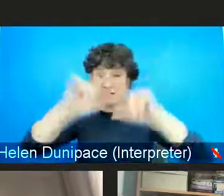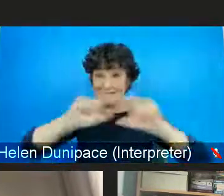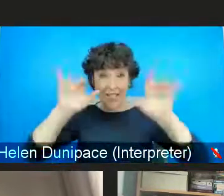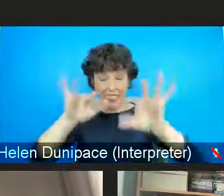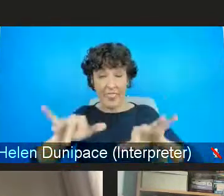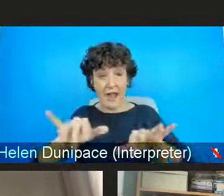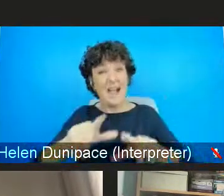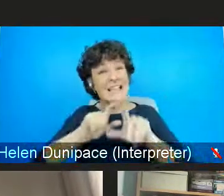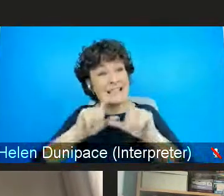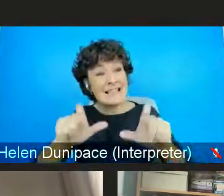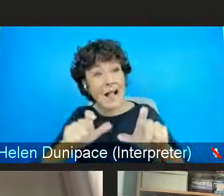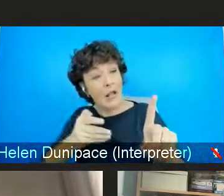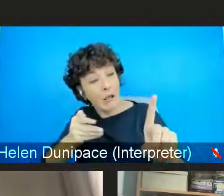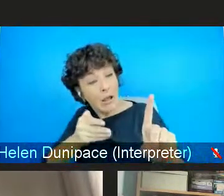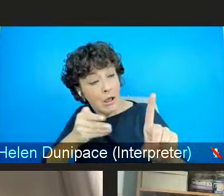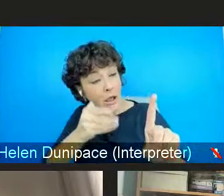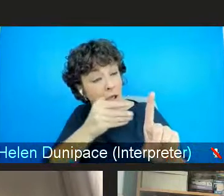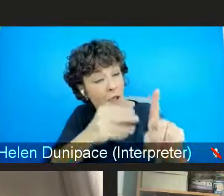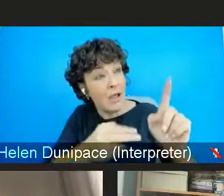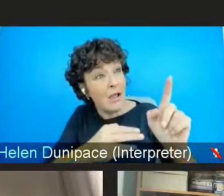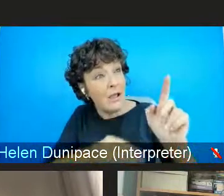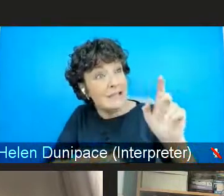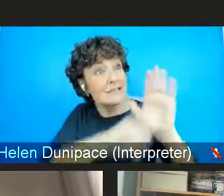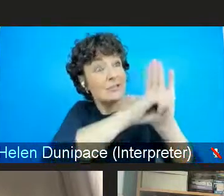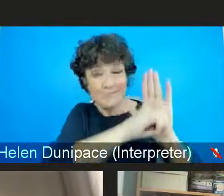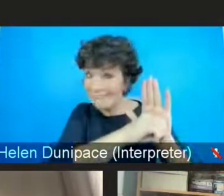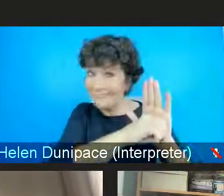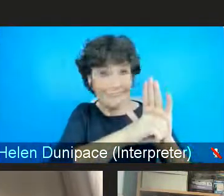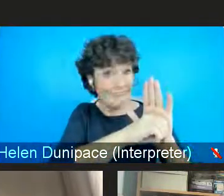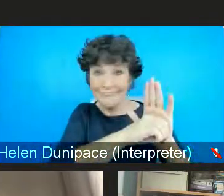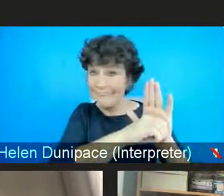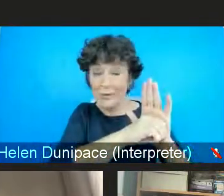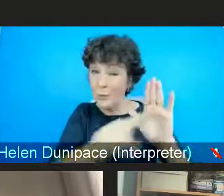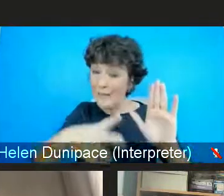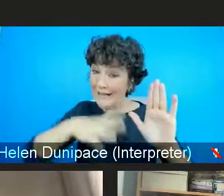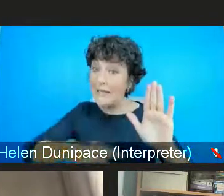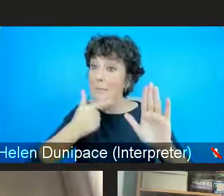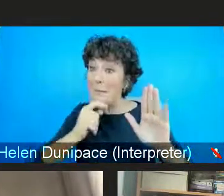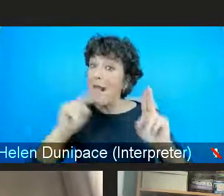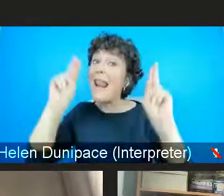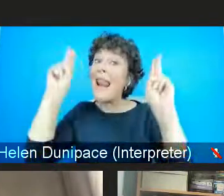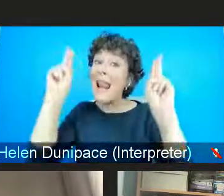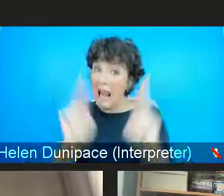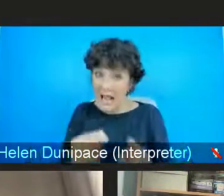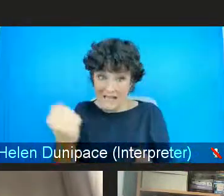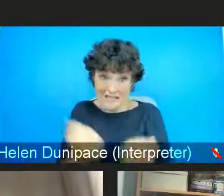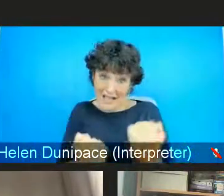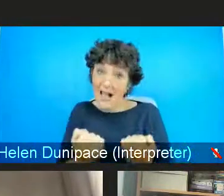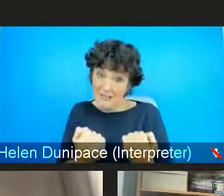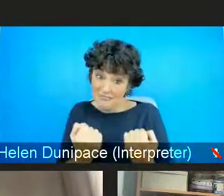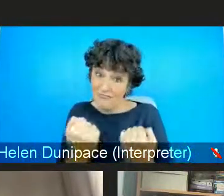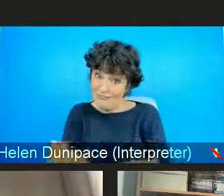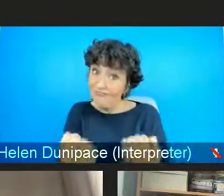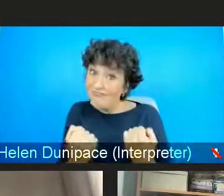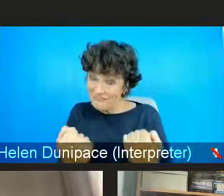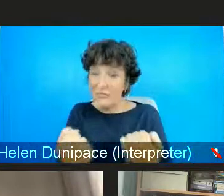to be, you know, making fewer car journeys, full stop. You know, moving to cleaner technology is, of course,